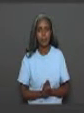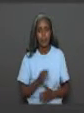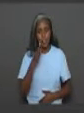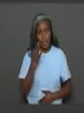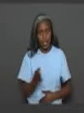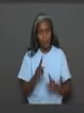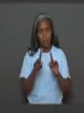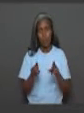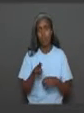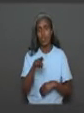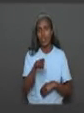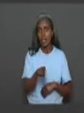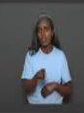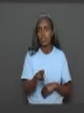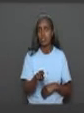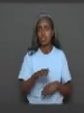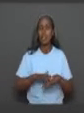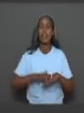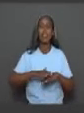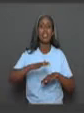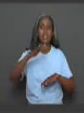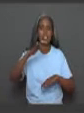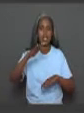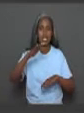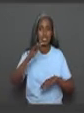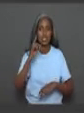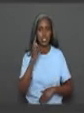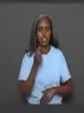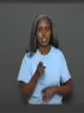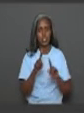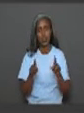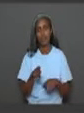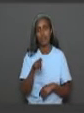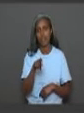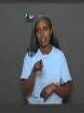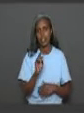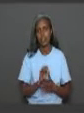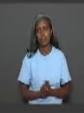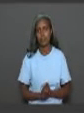F of x is greater than g of x.